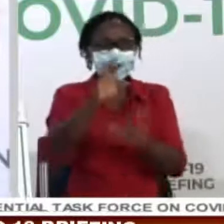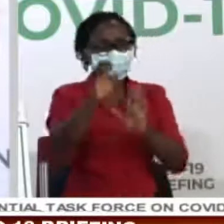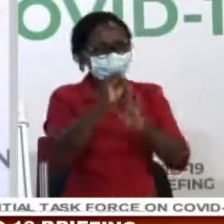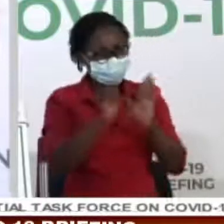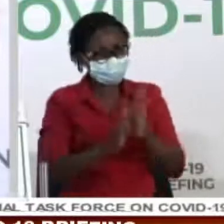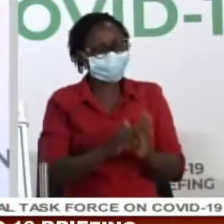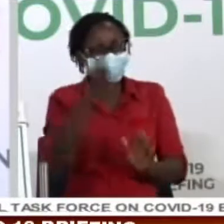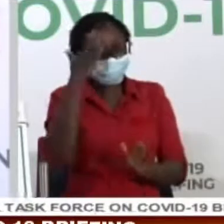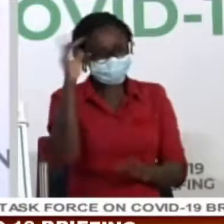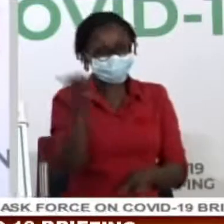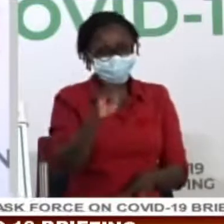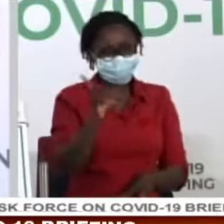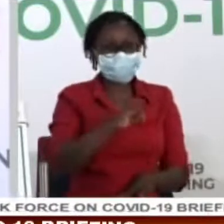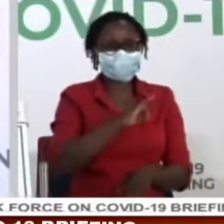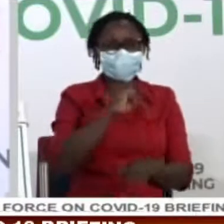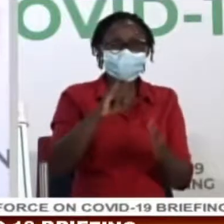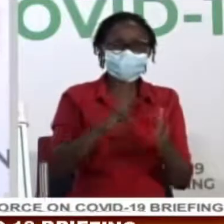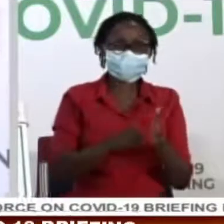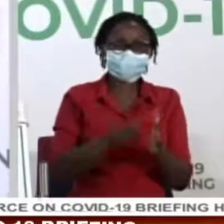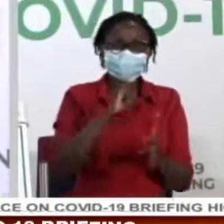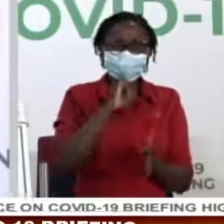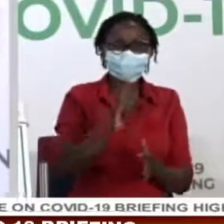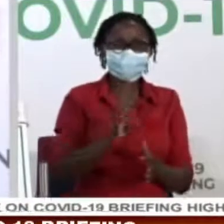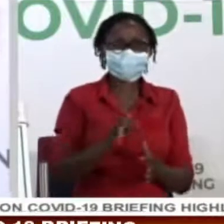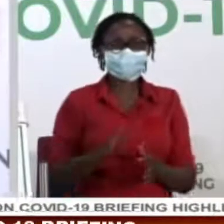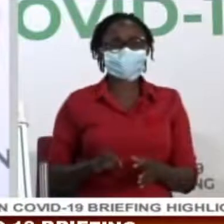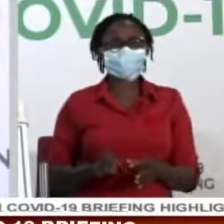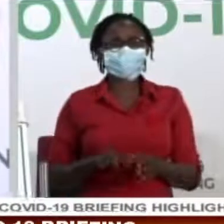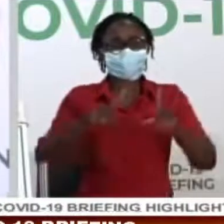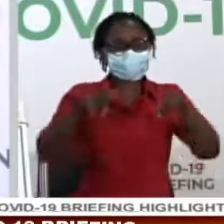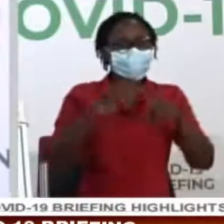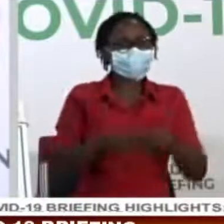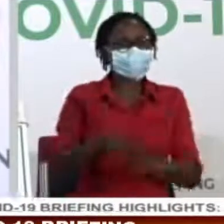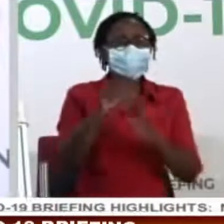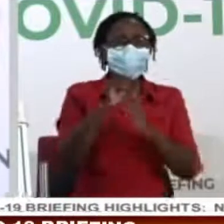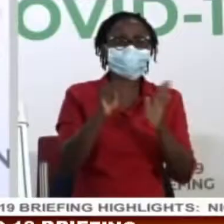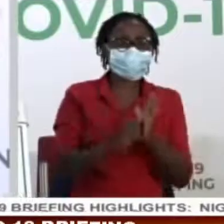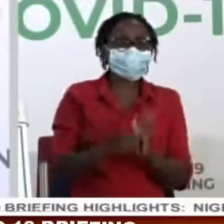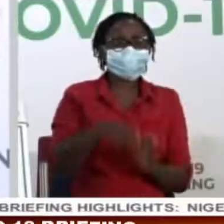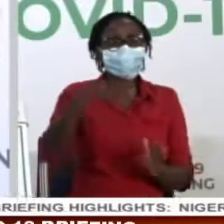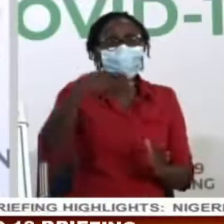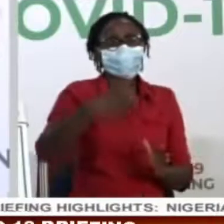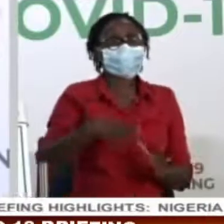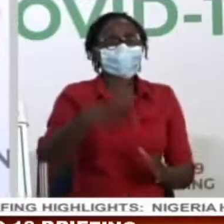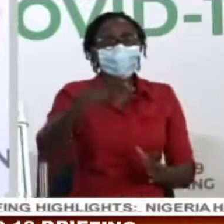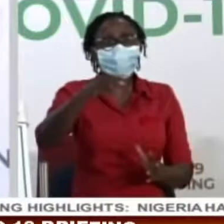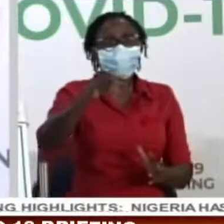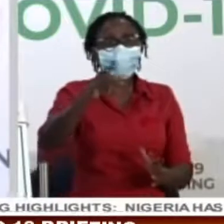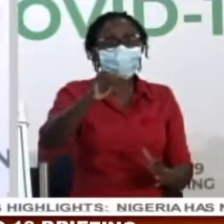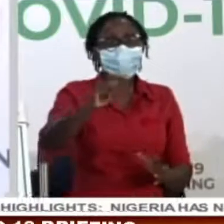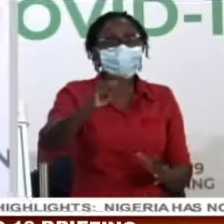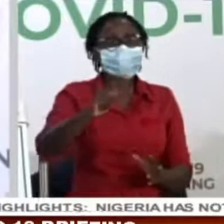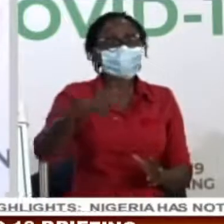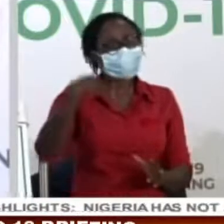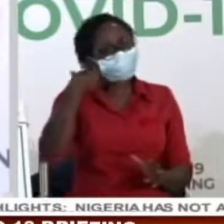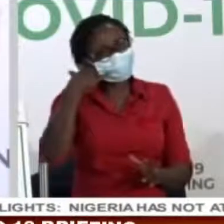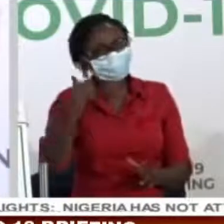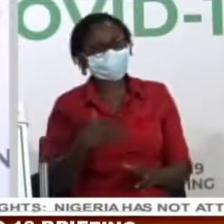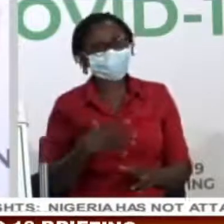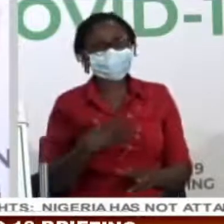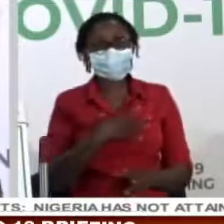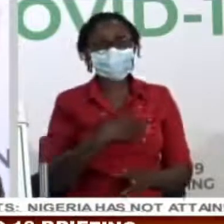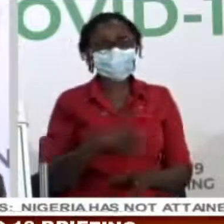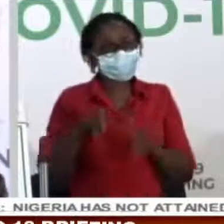it is, you can get the state hotline, call the hotlines, or you could also look for the